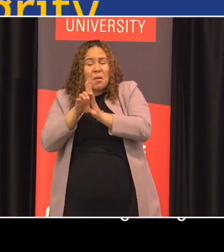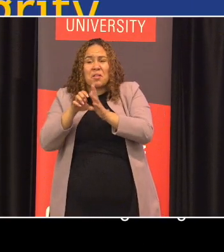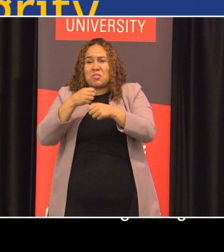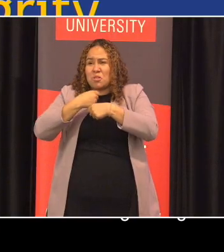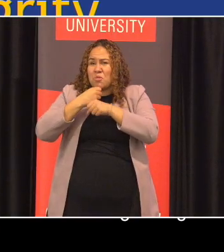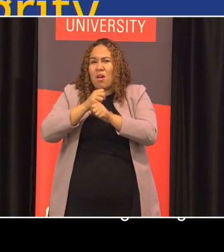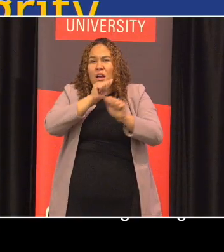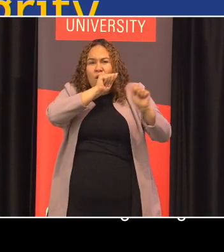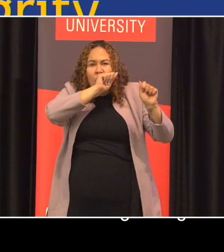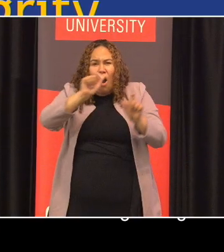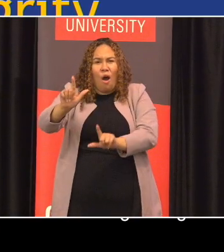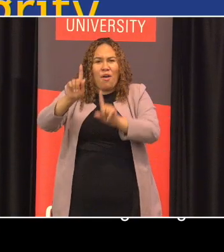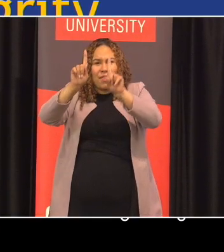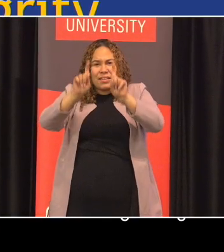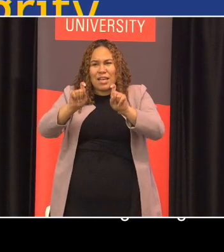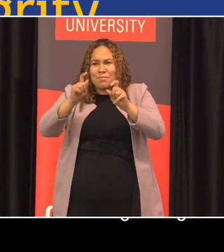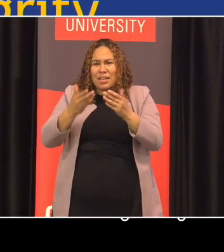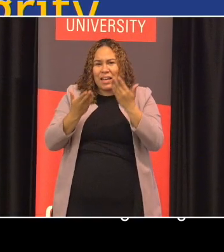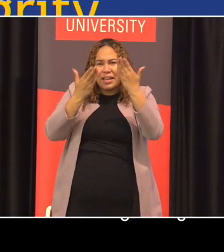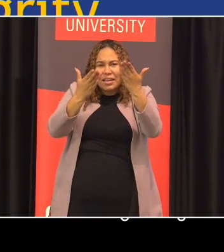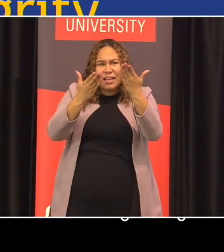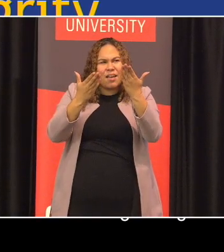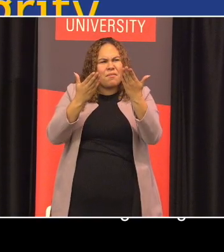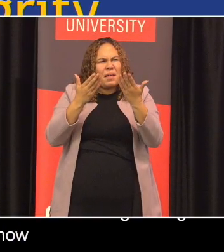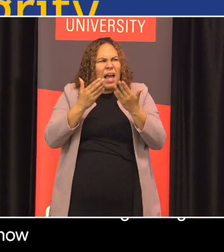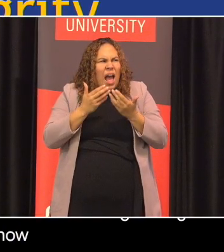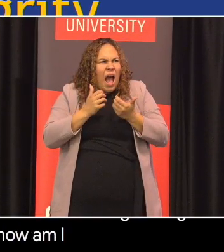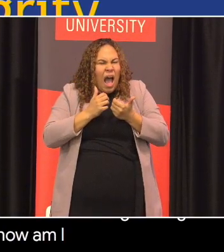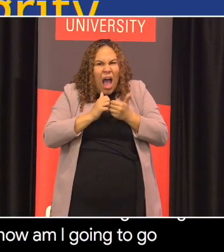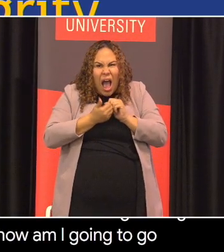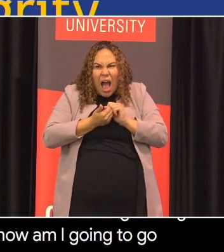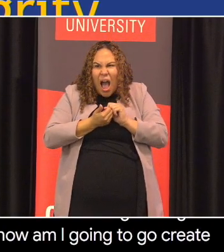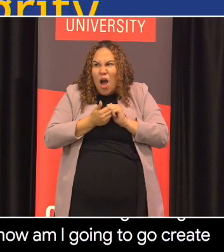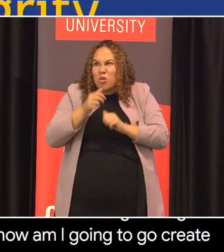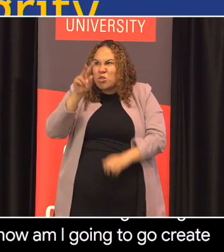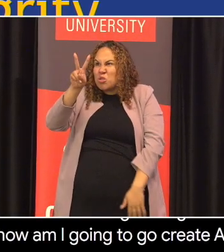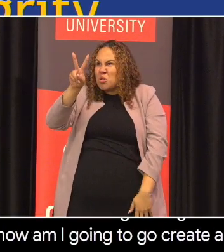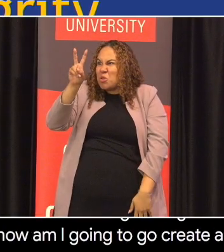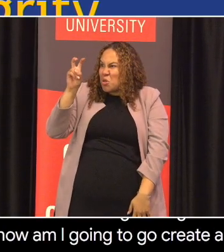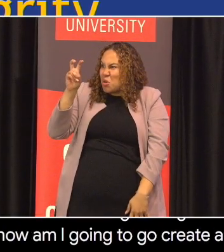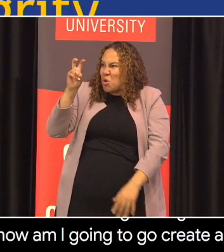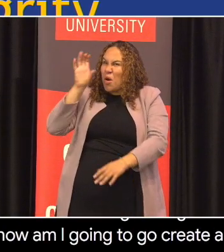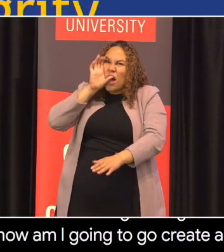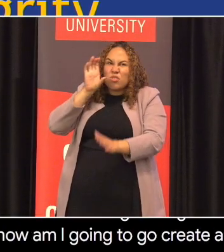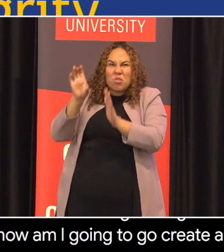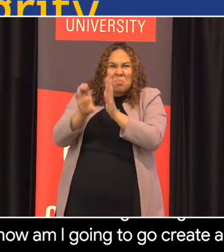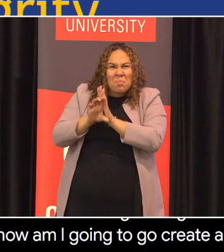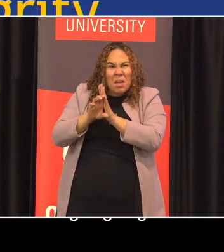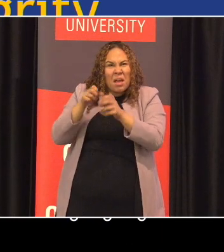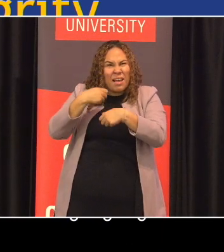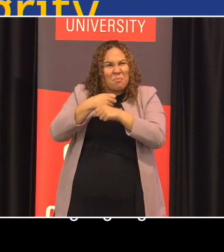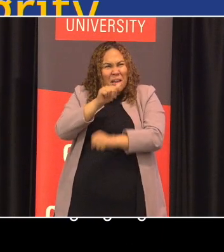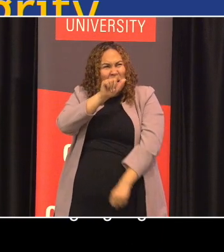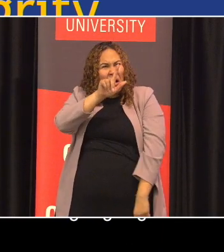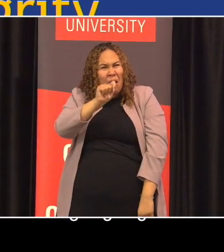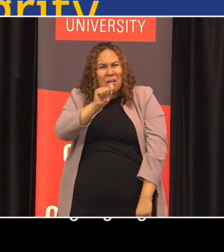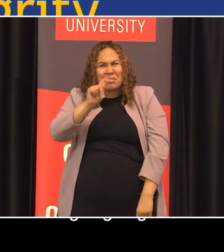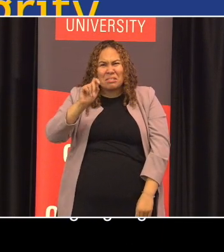all of the exams that I give in my course. How am I going to go create alt text for 200 images?